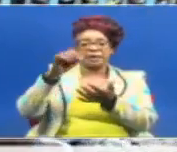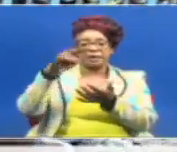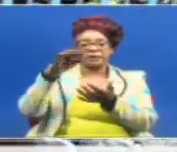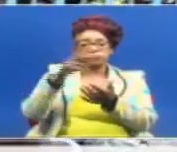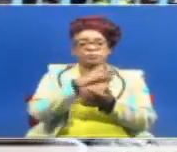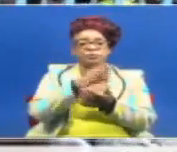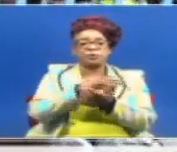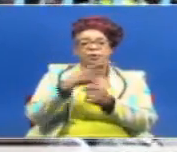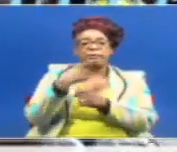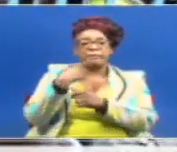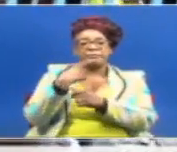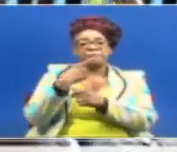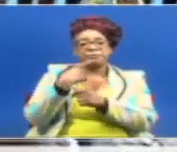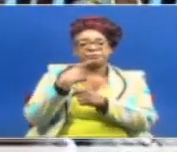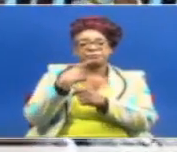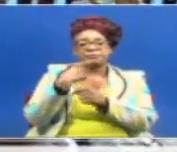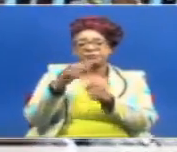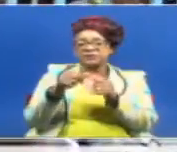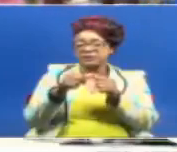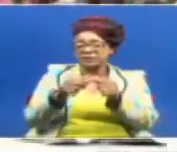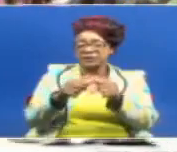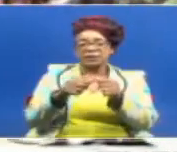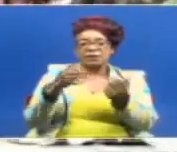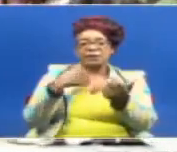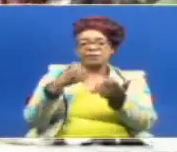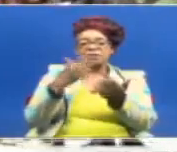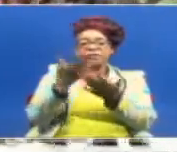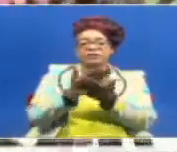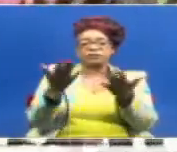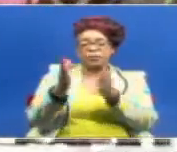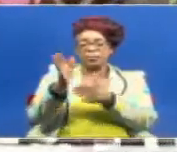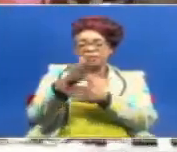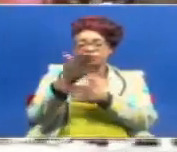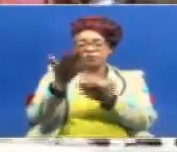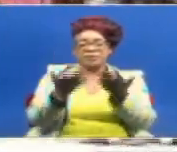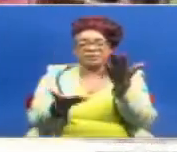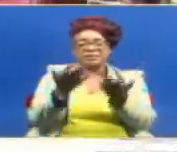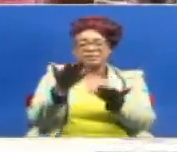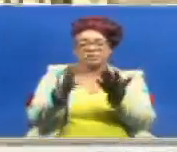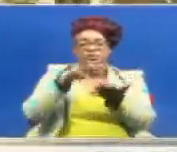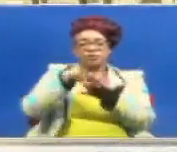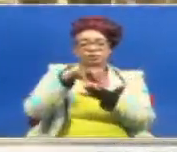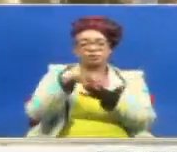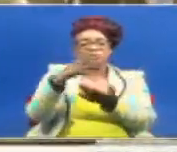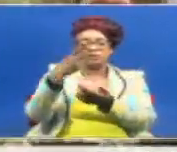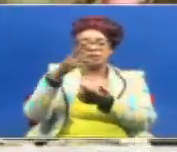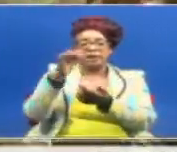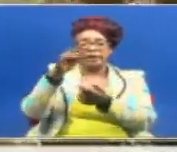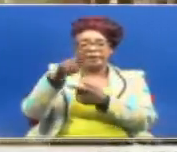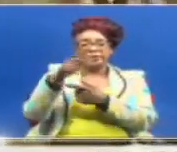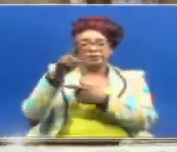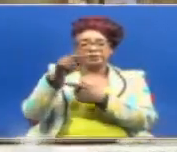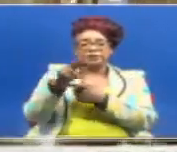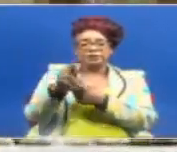saying his team will tour the facility on Thursday to assess the situation. Helen Aura, NTV.